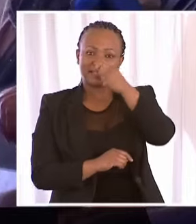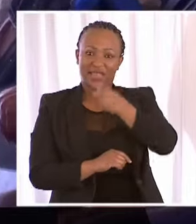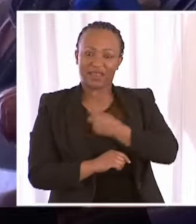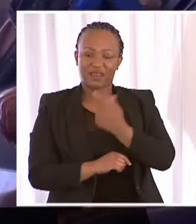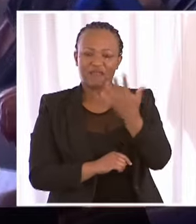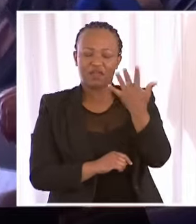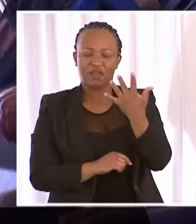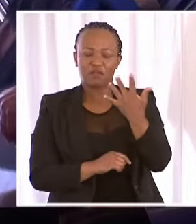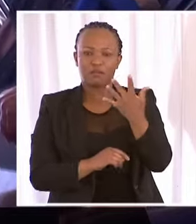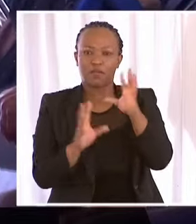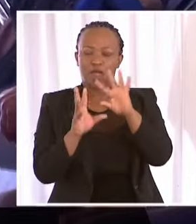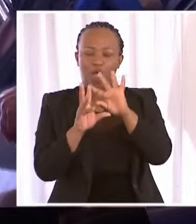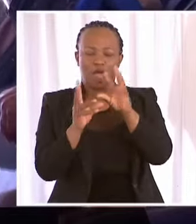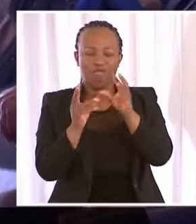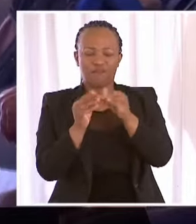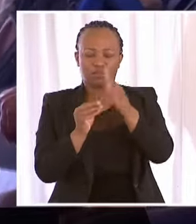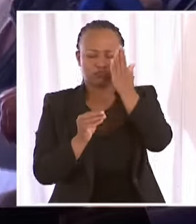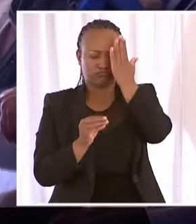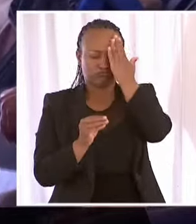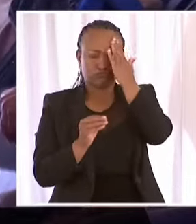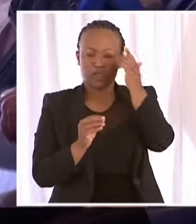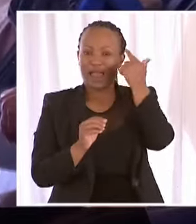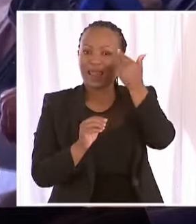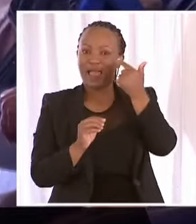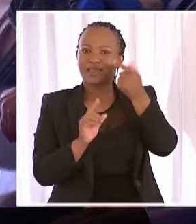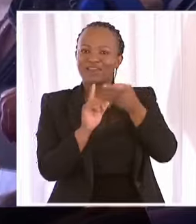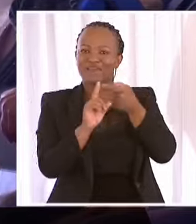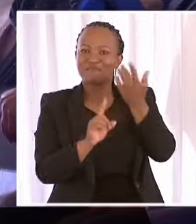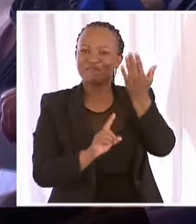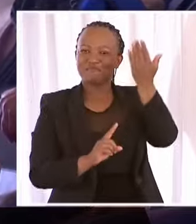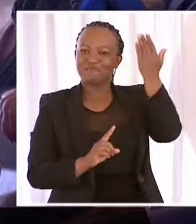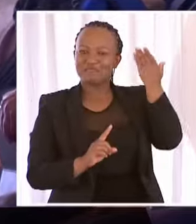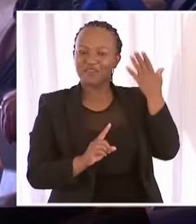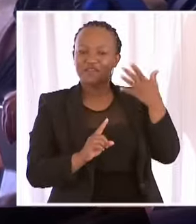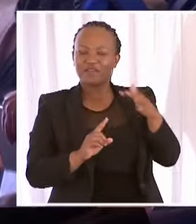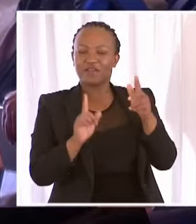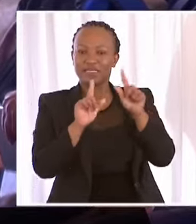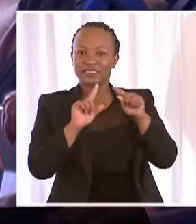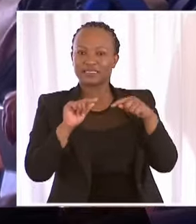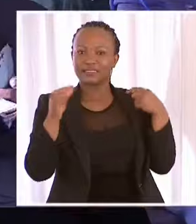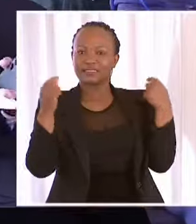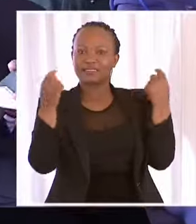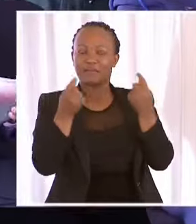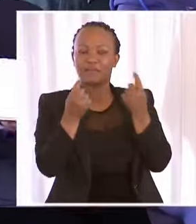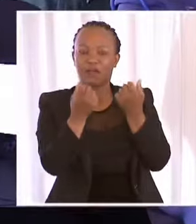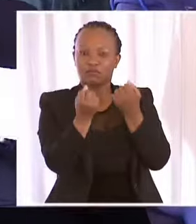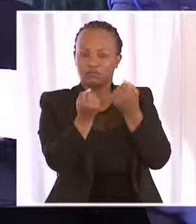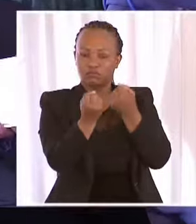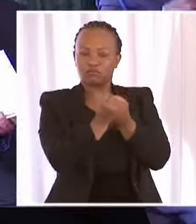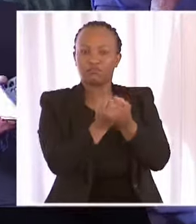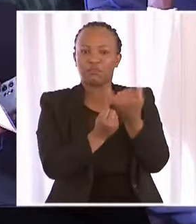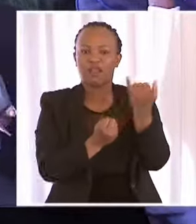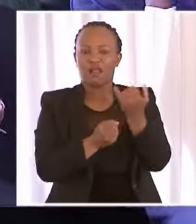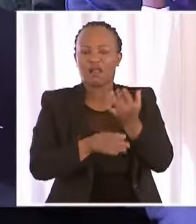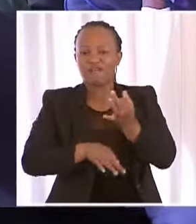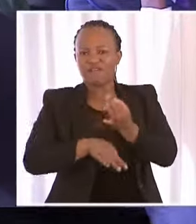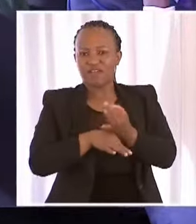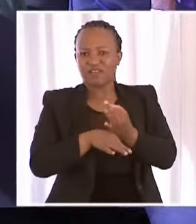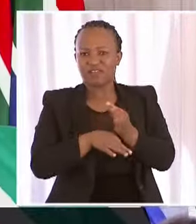old block from London, who knew which team to support, unlike your father. Shona